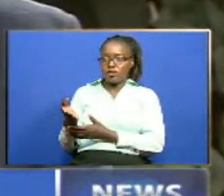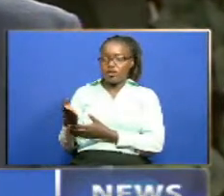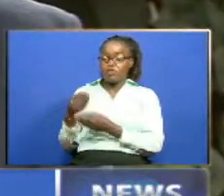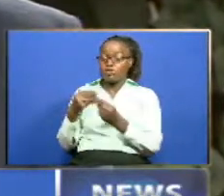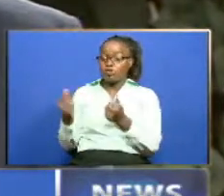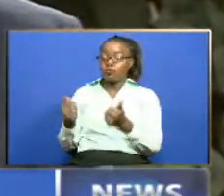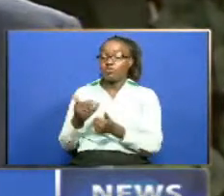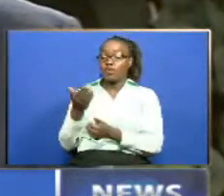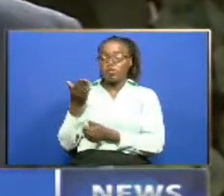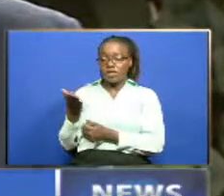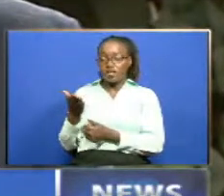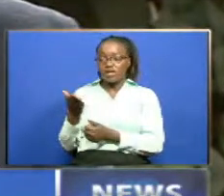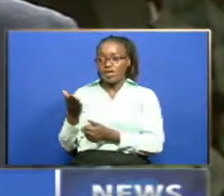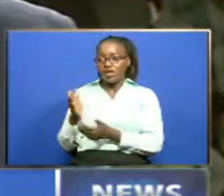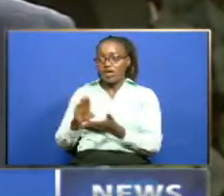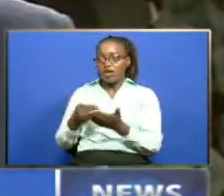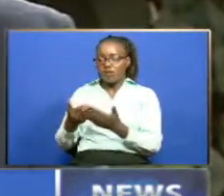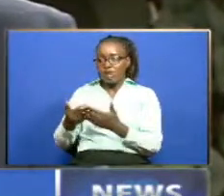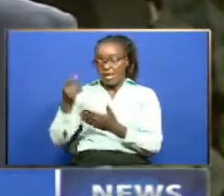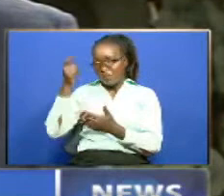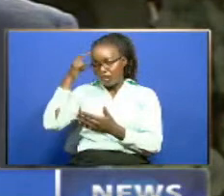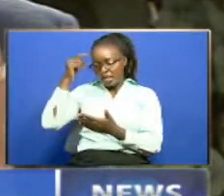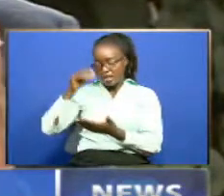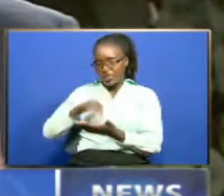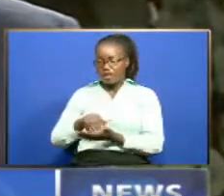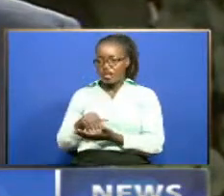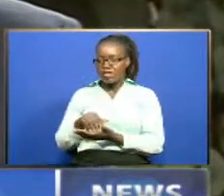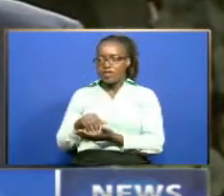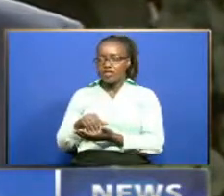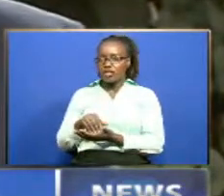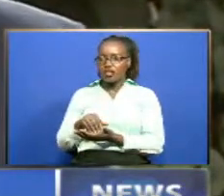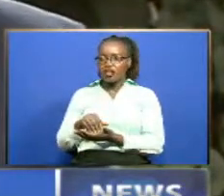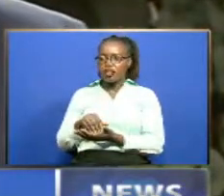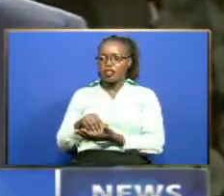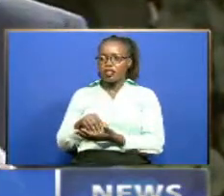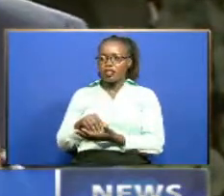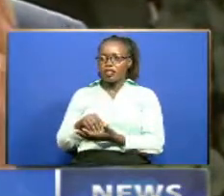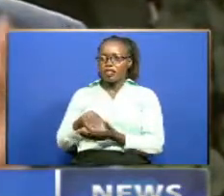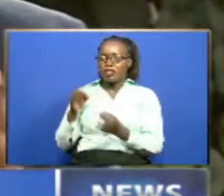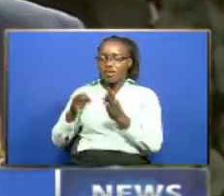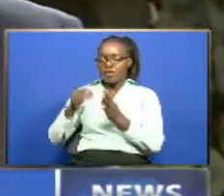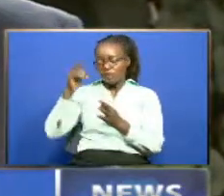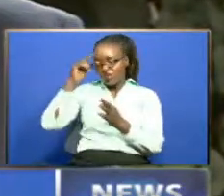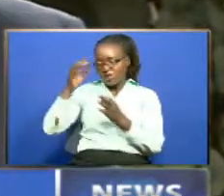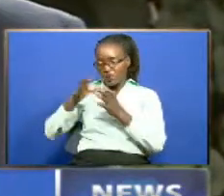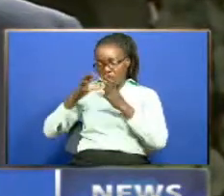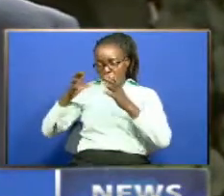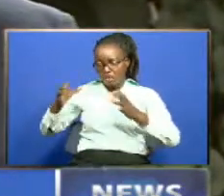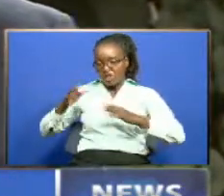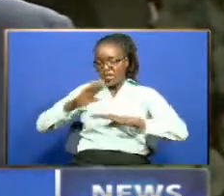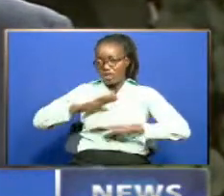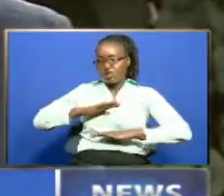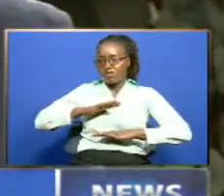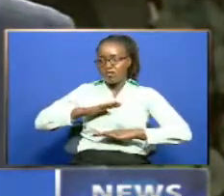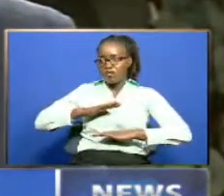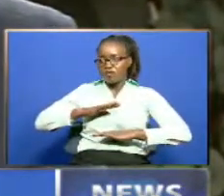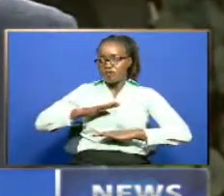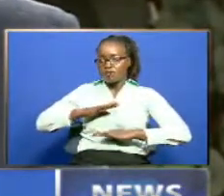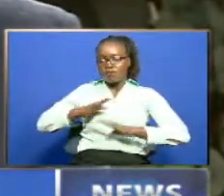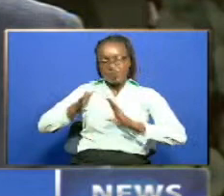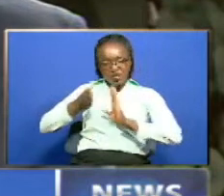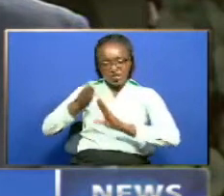to, if we apply our minds to it, if we think big enough, and if we think radically